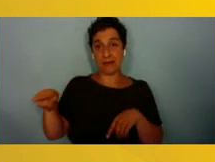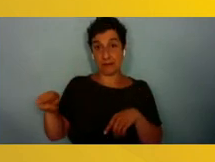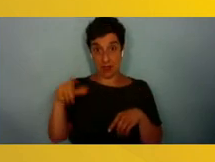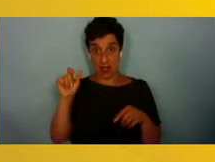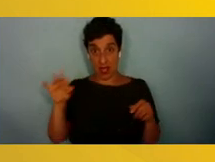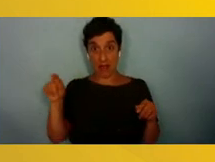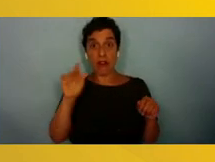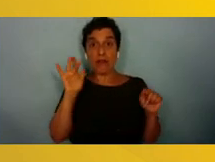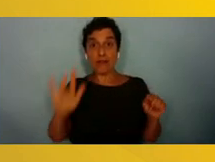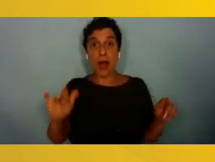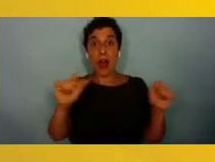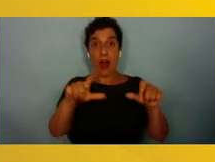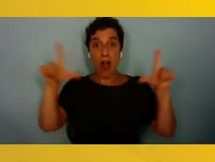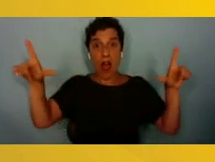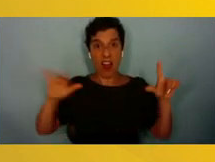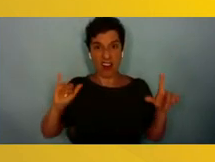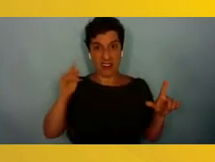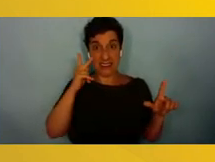can also do that.